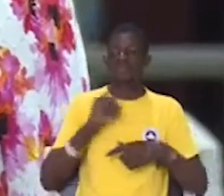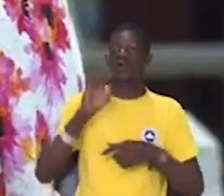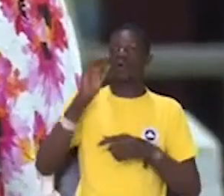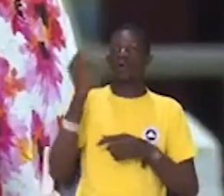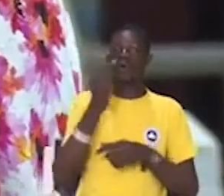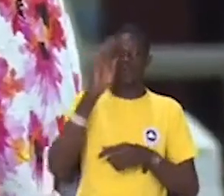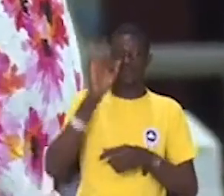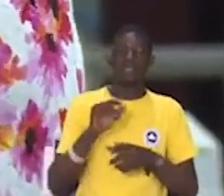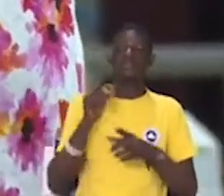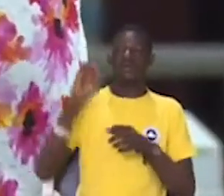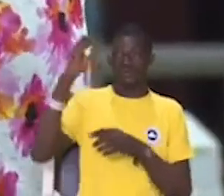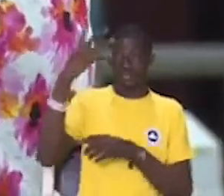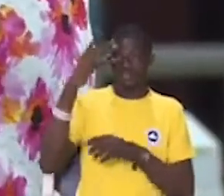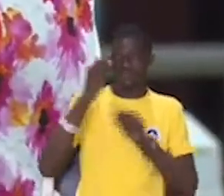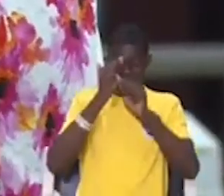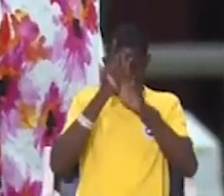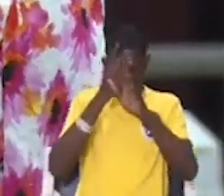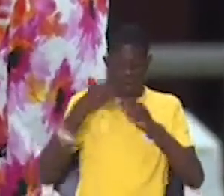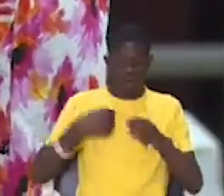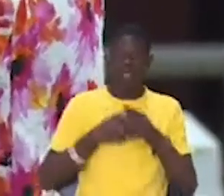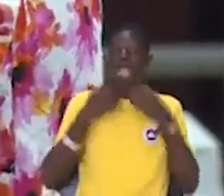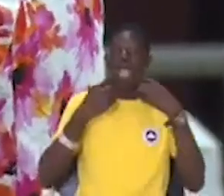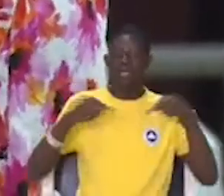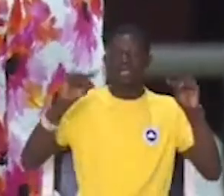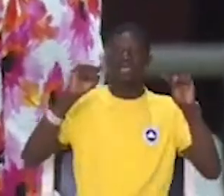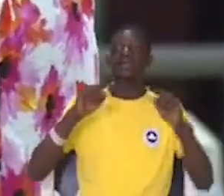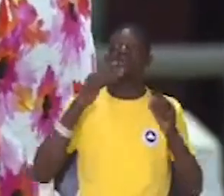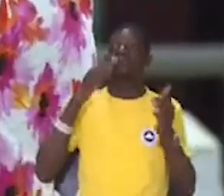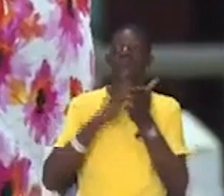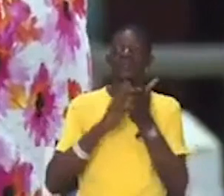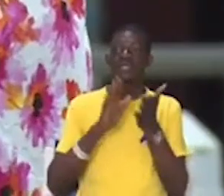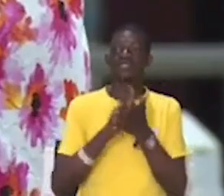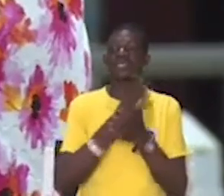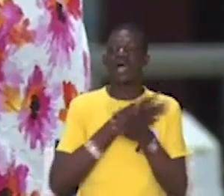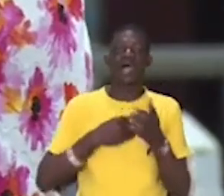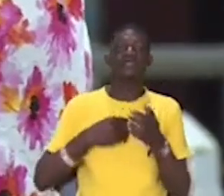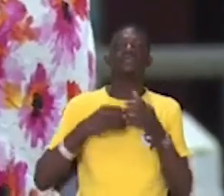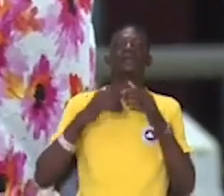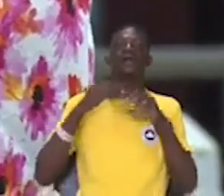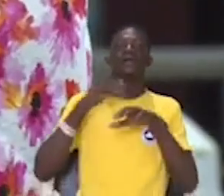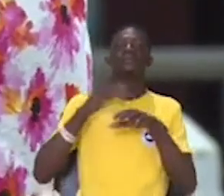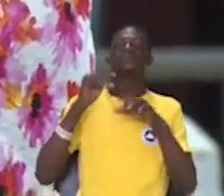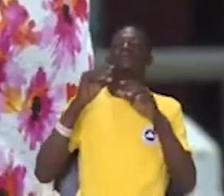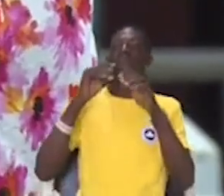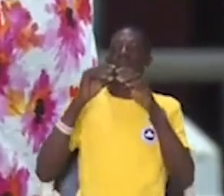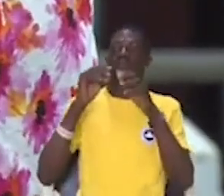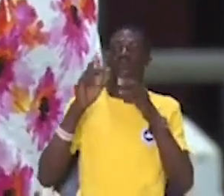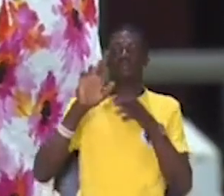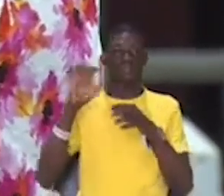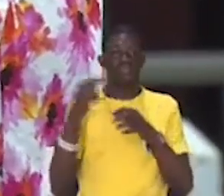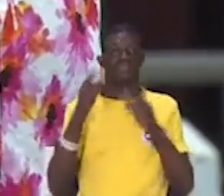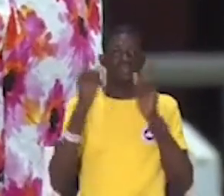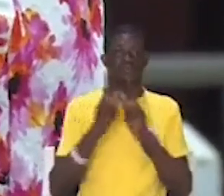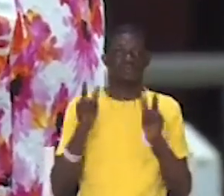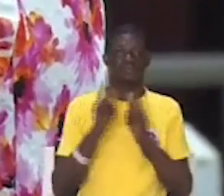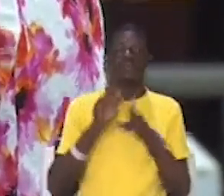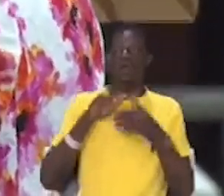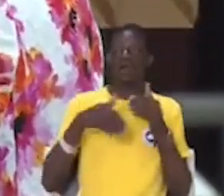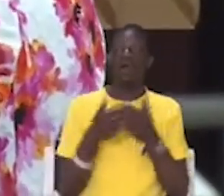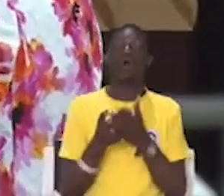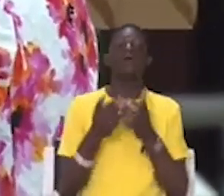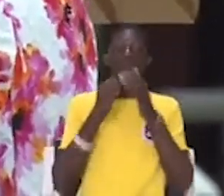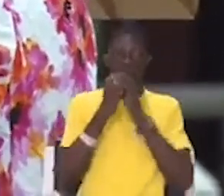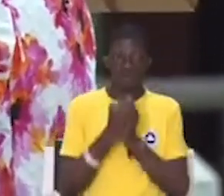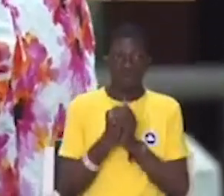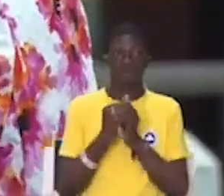your grace. Papa, we declare tonight, praise waits for you at Redemption City. Adoration waits for you here, my